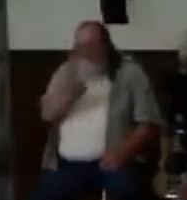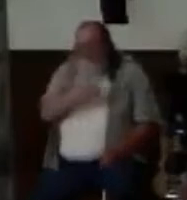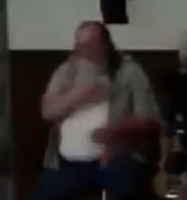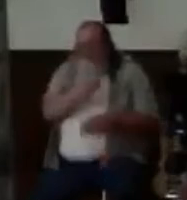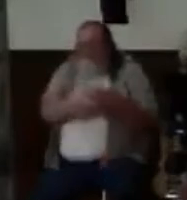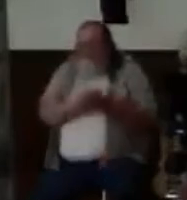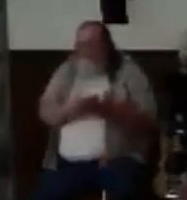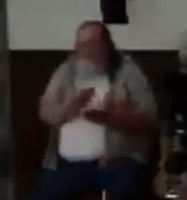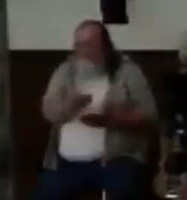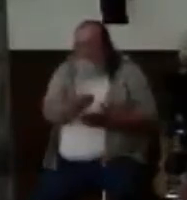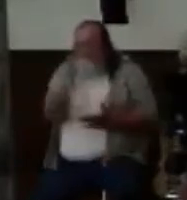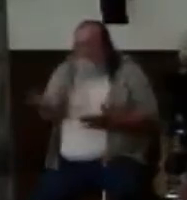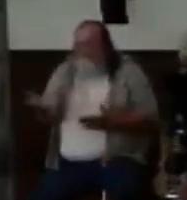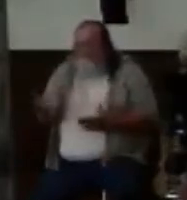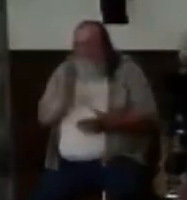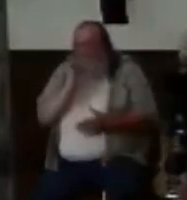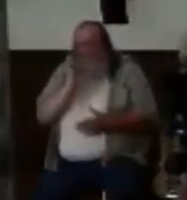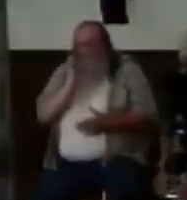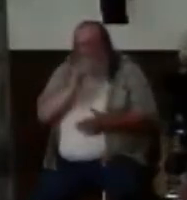future.